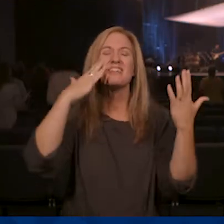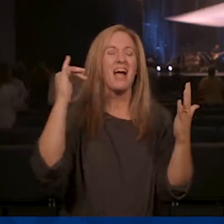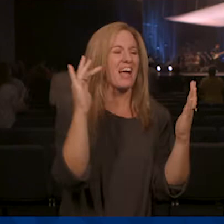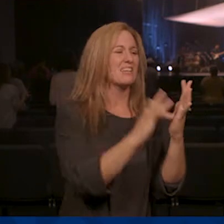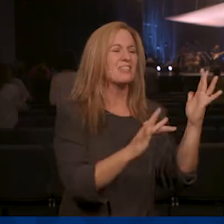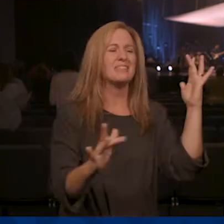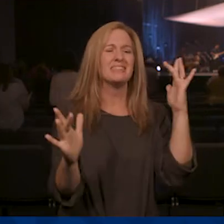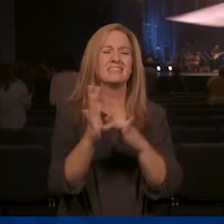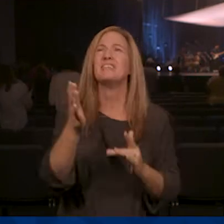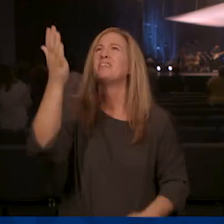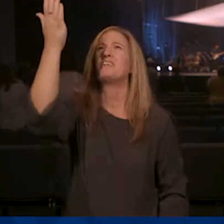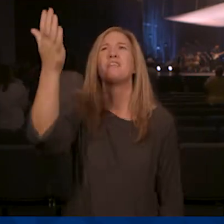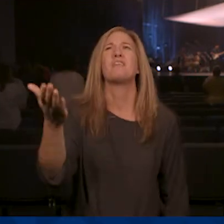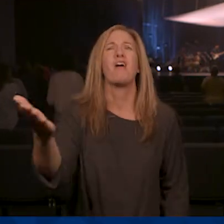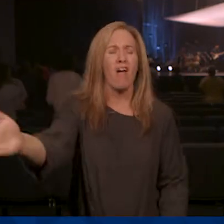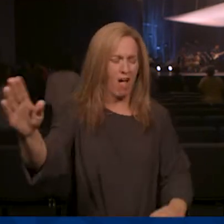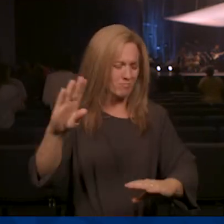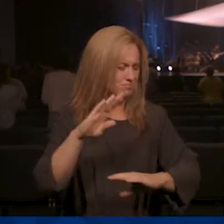Jesus, you are.